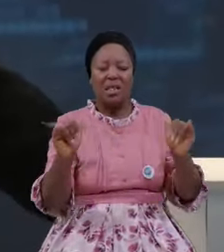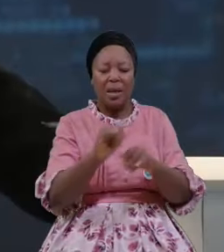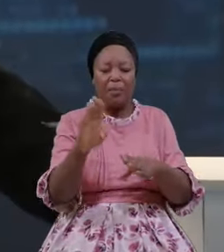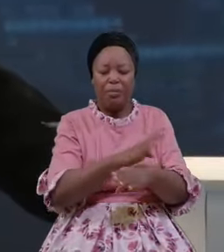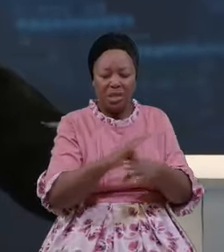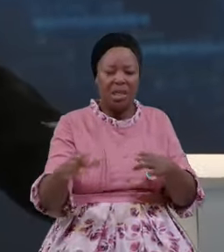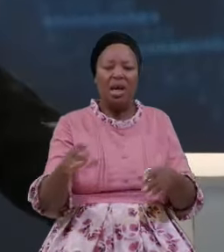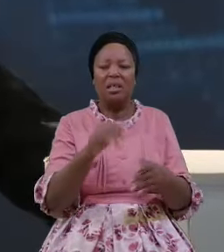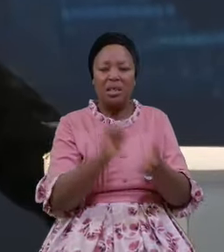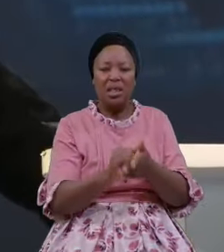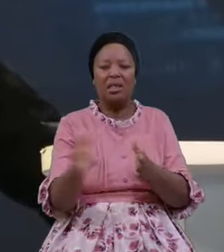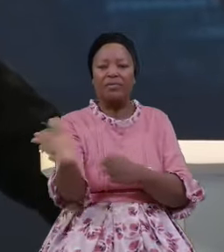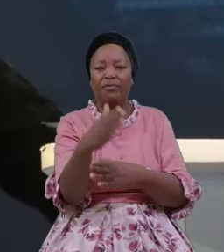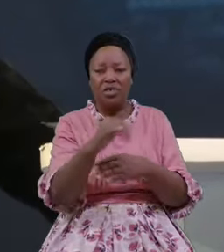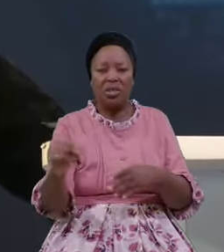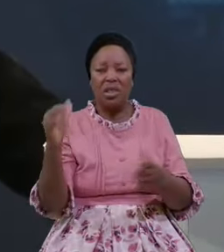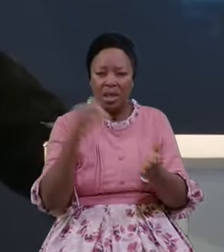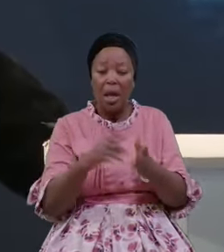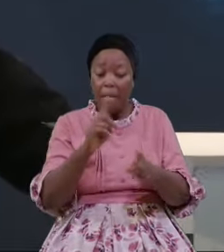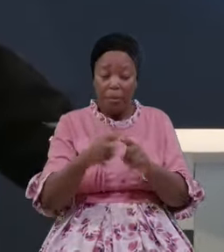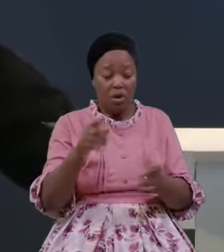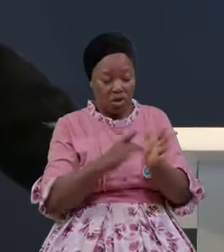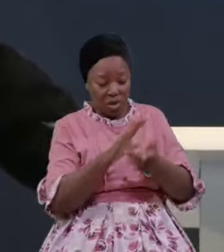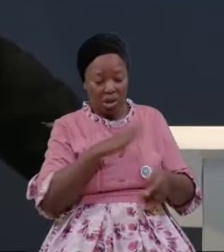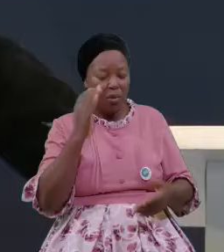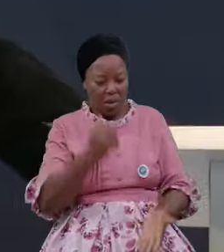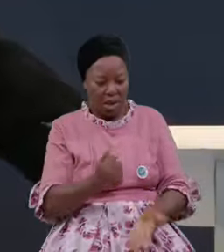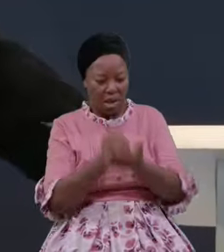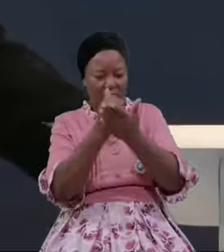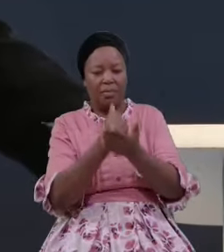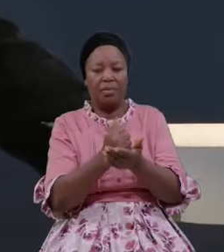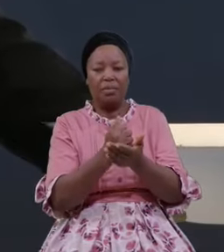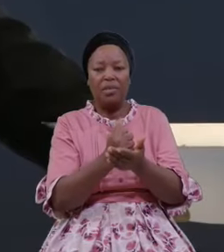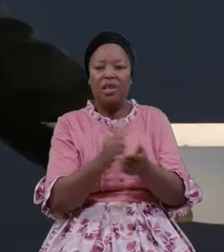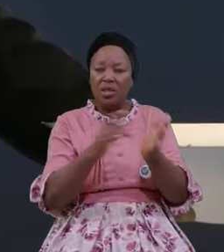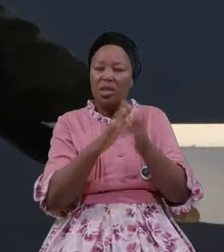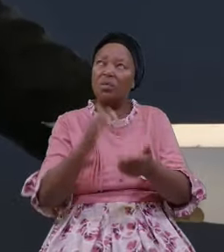help them. He will help them. That's why we love Jesus. He will help you.